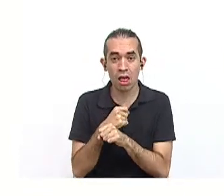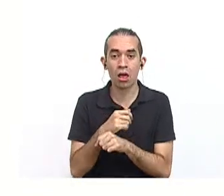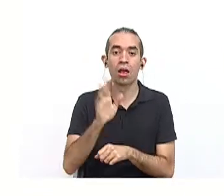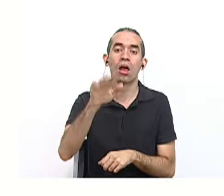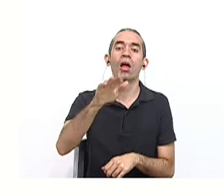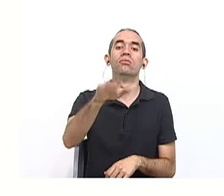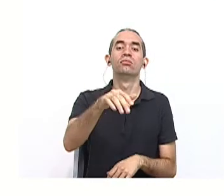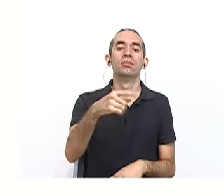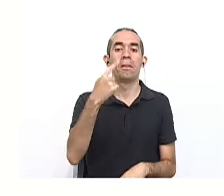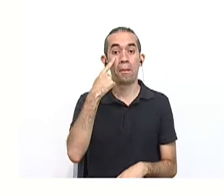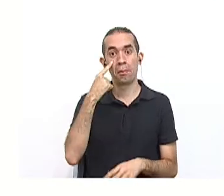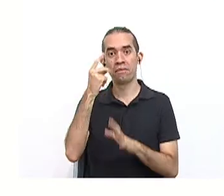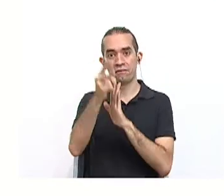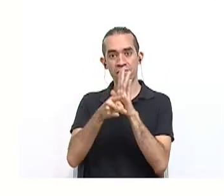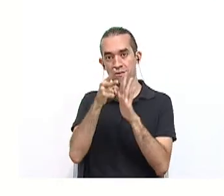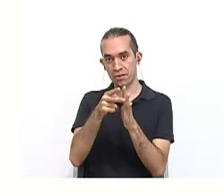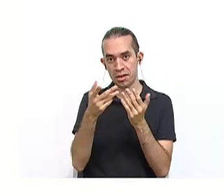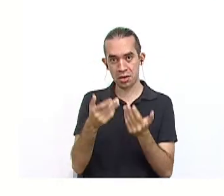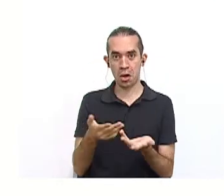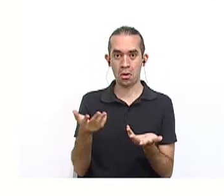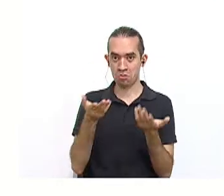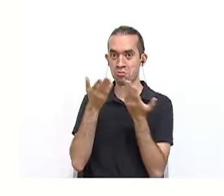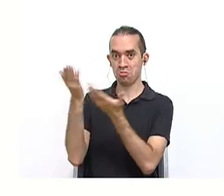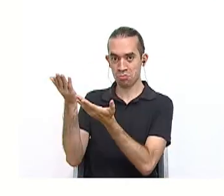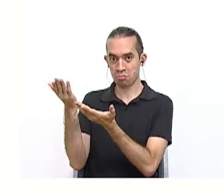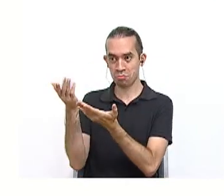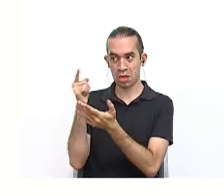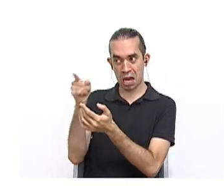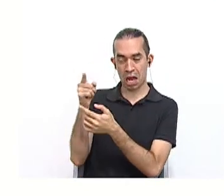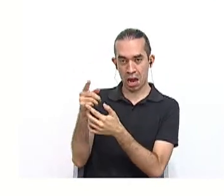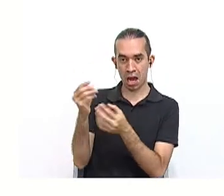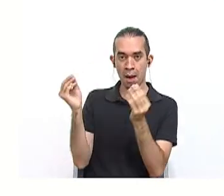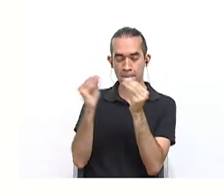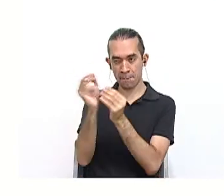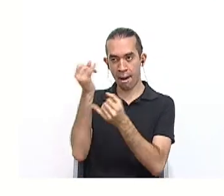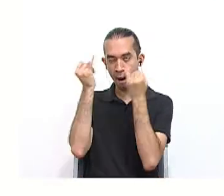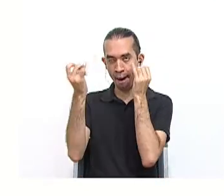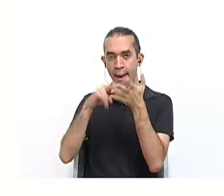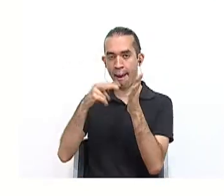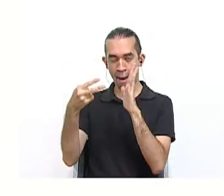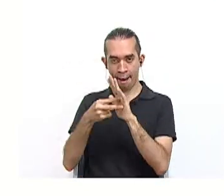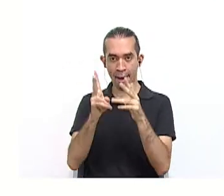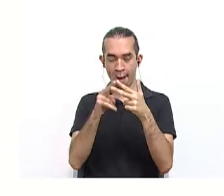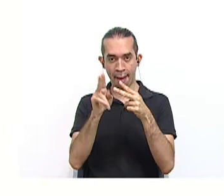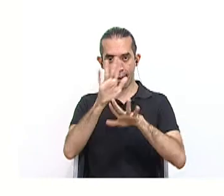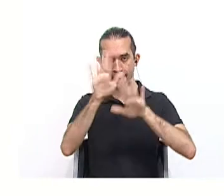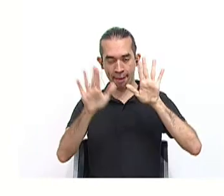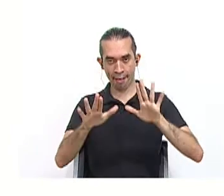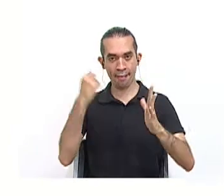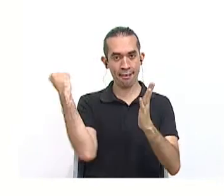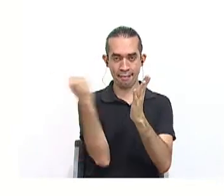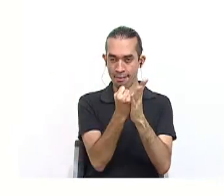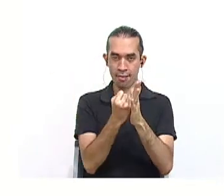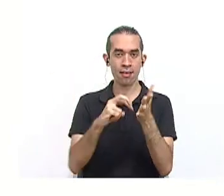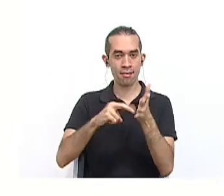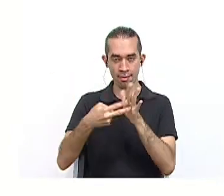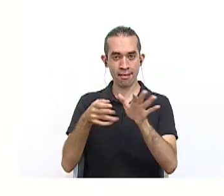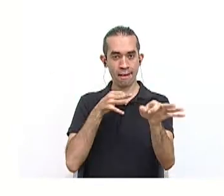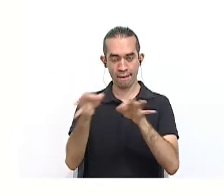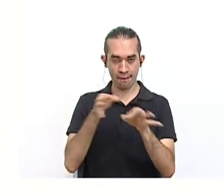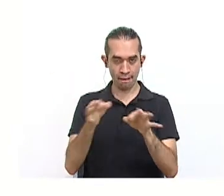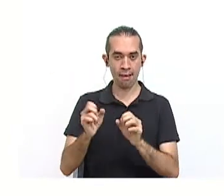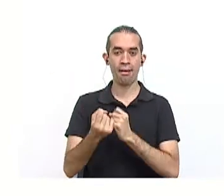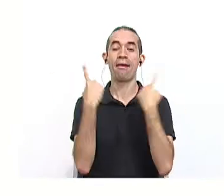invite you to watch this short video that will give you more ideas on the use of digital footprint and the concept in general.